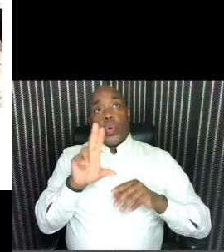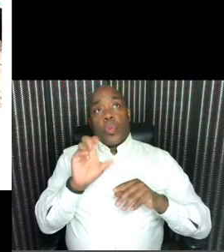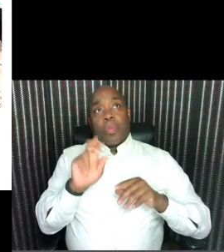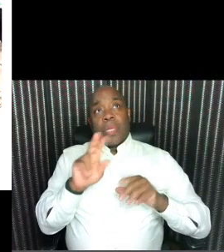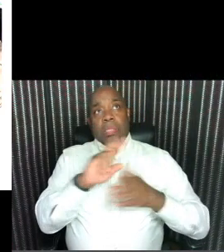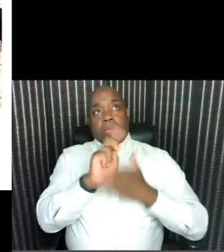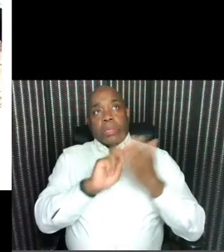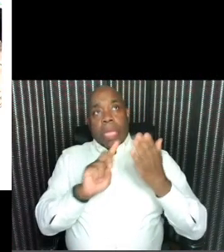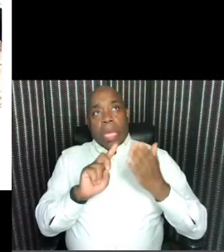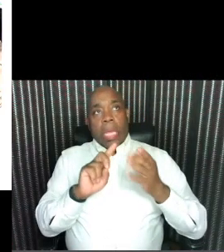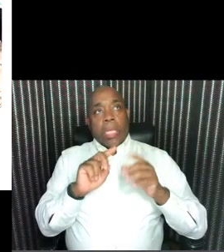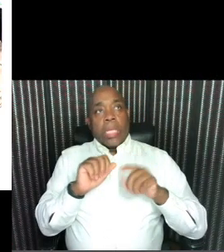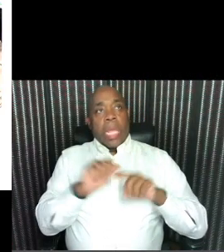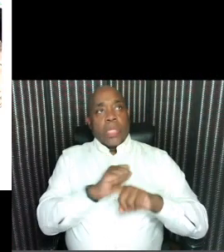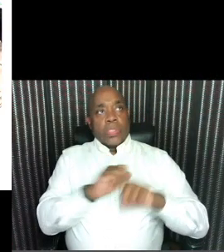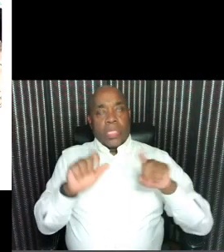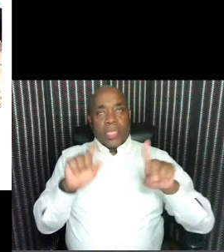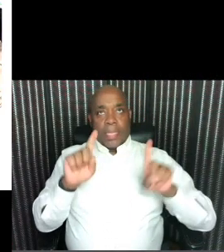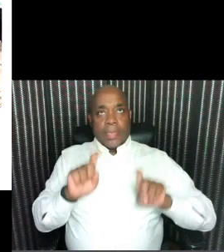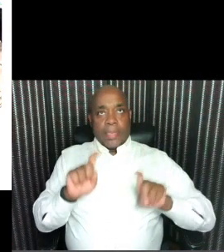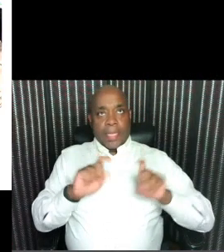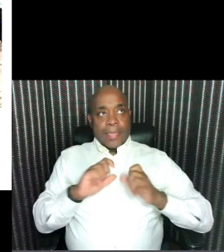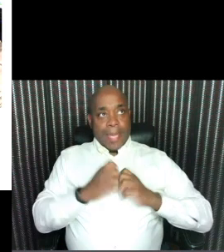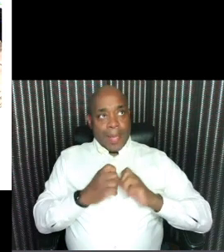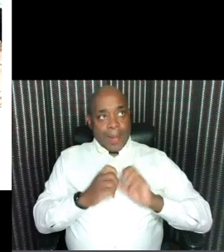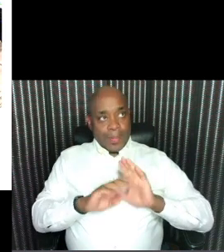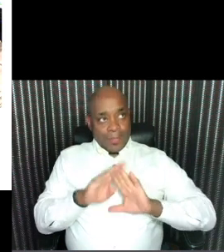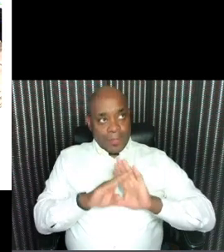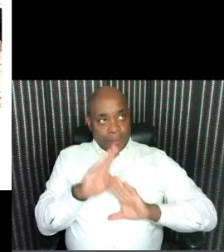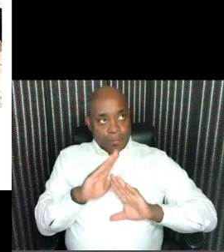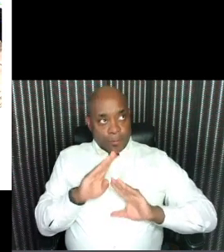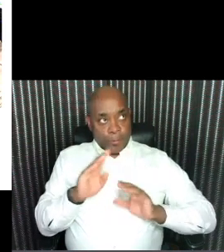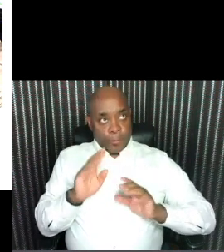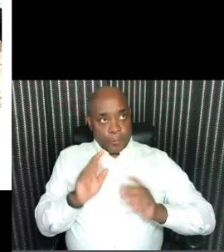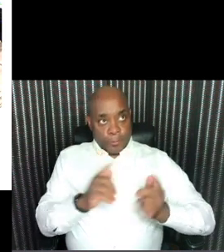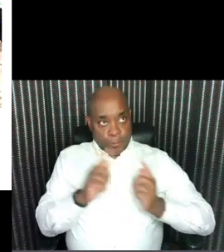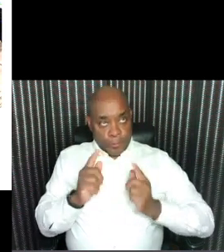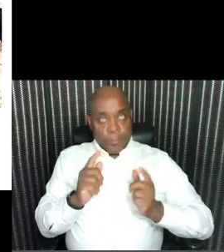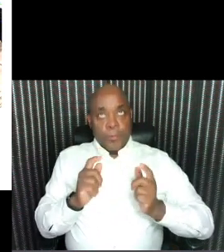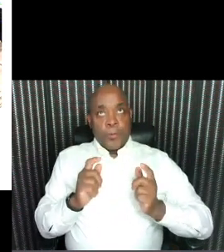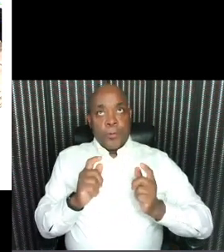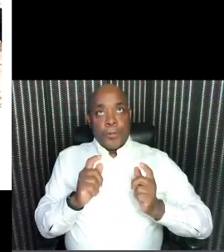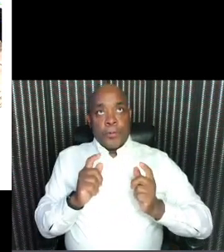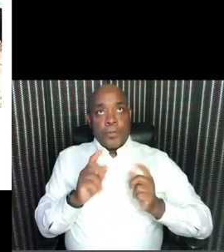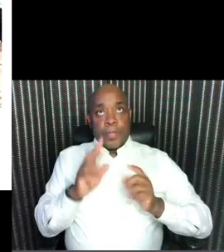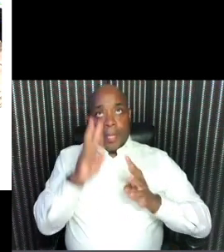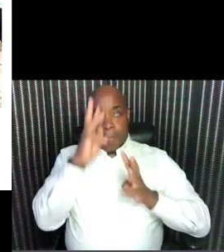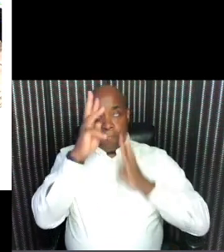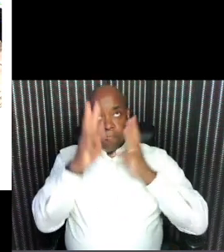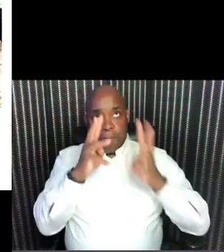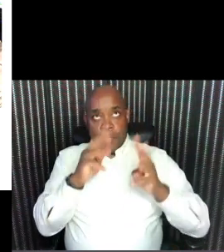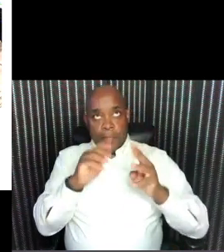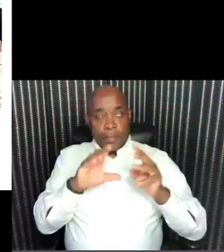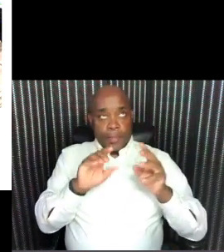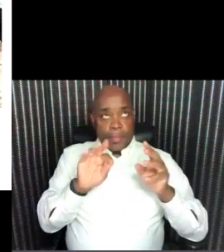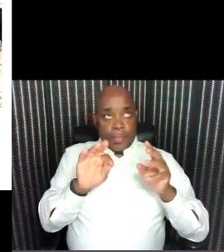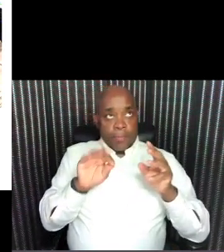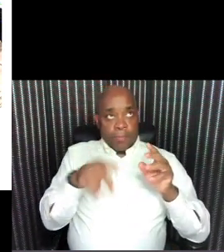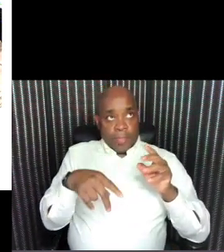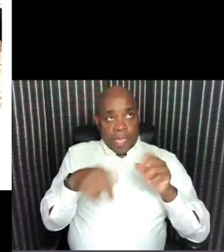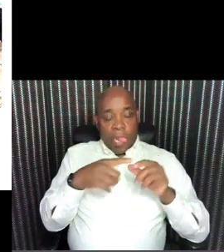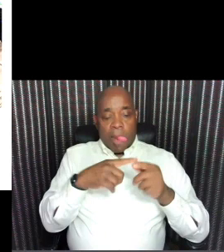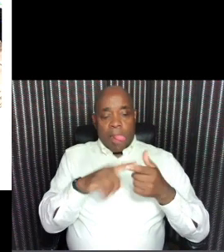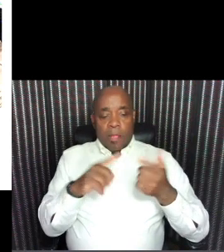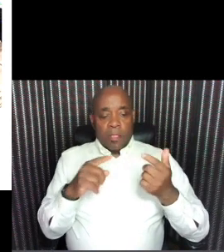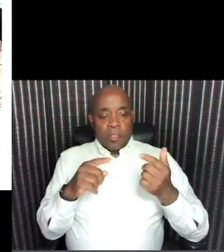they sort of like test out how to do development. Like they looked at, you know, mock CFPs and things like that. They were like, okay, what do we need to do to